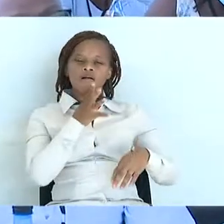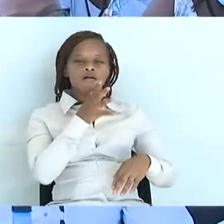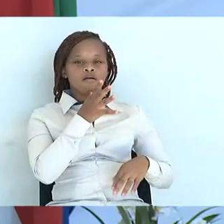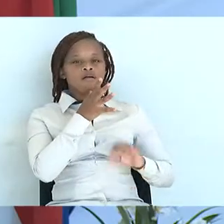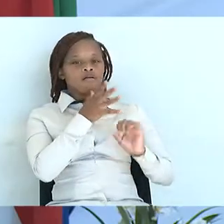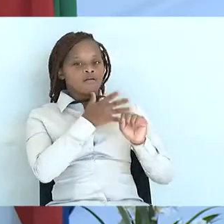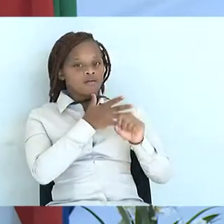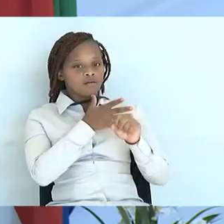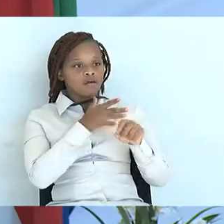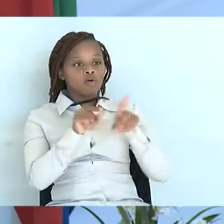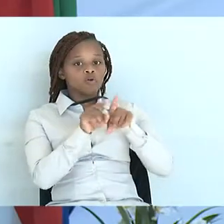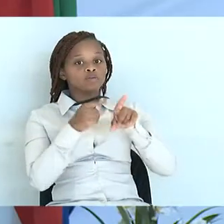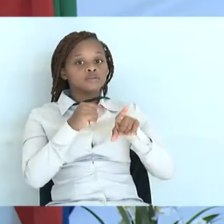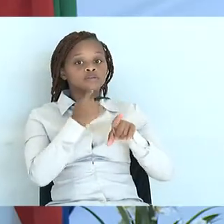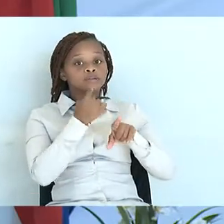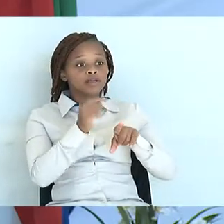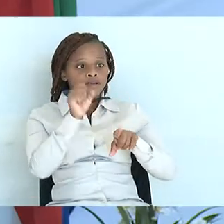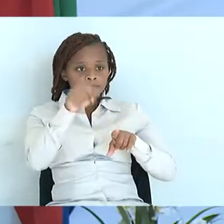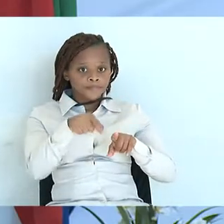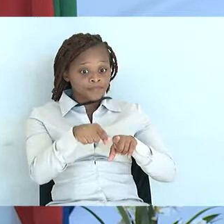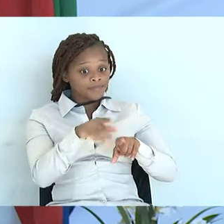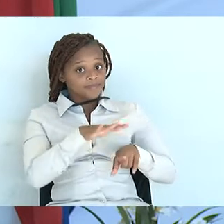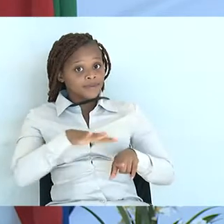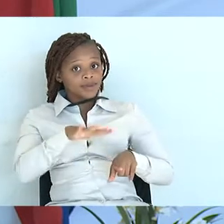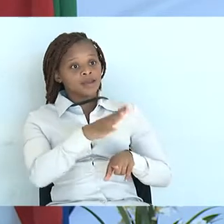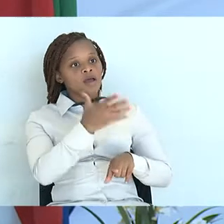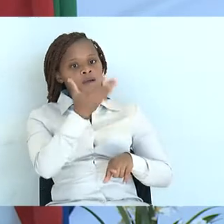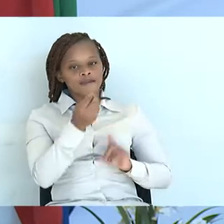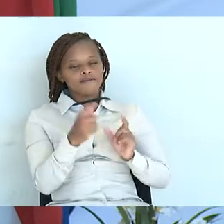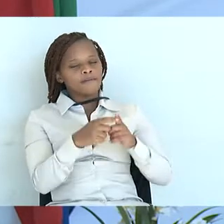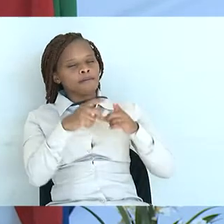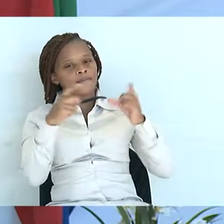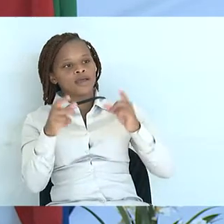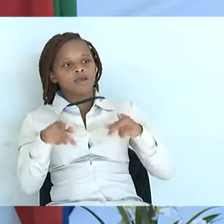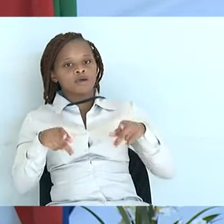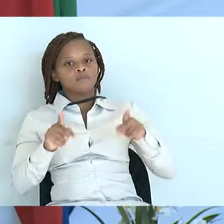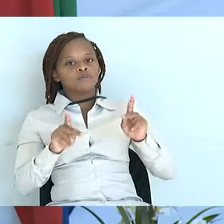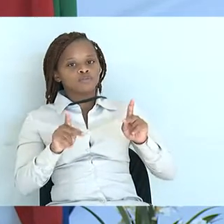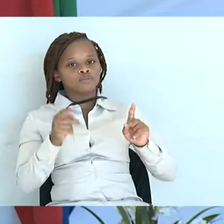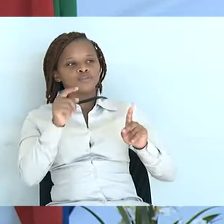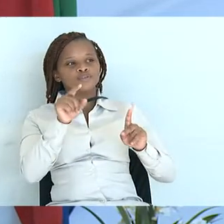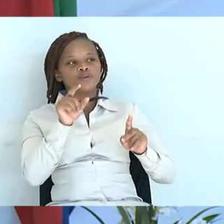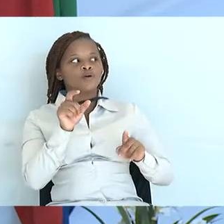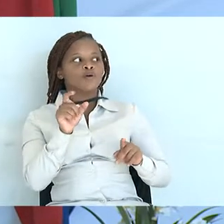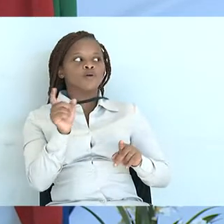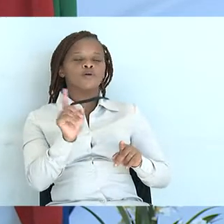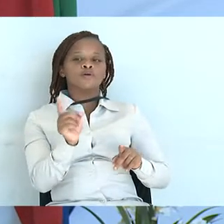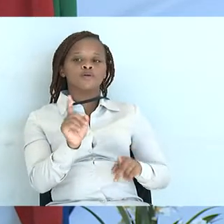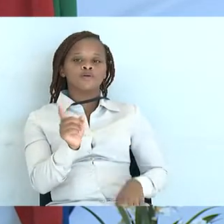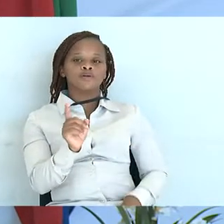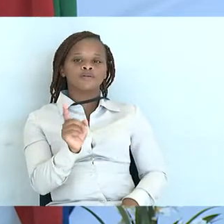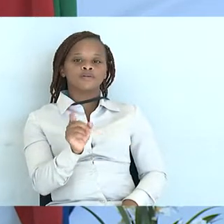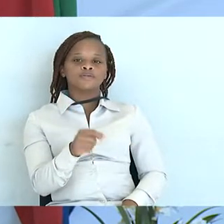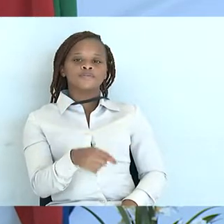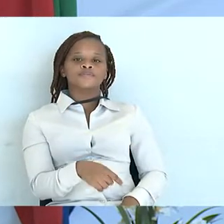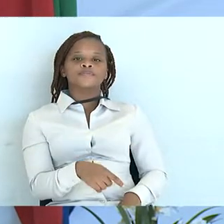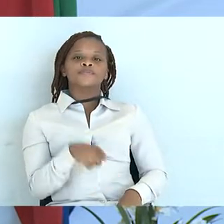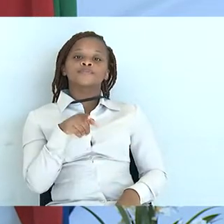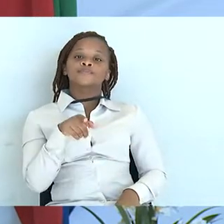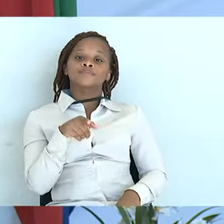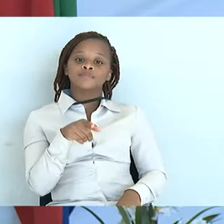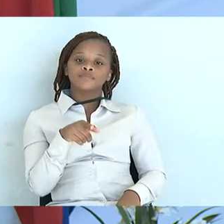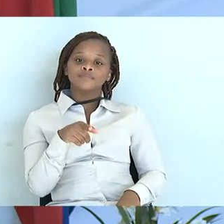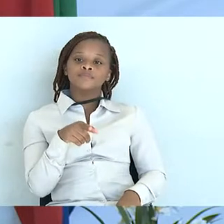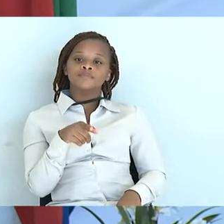these areas present a huge opportunity for what we call pumped storage